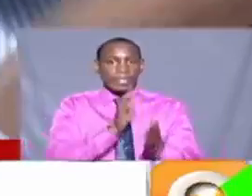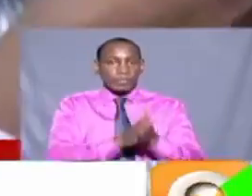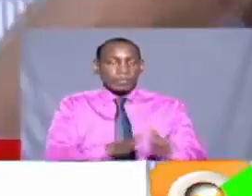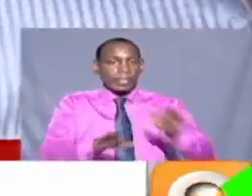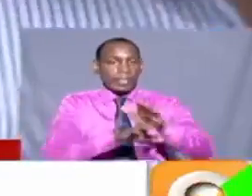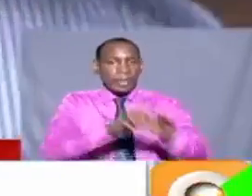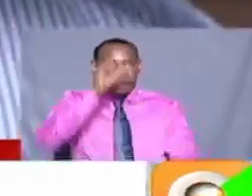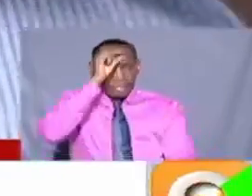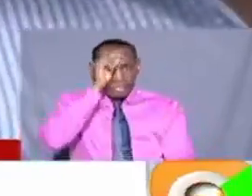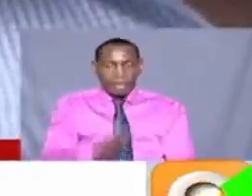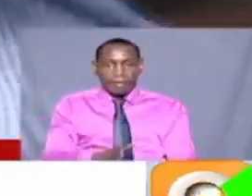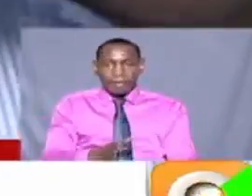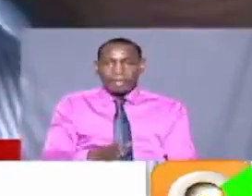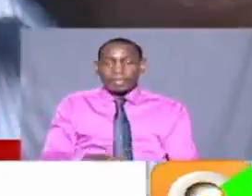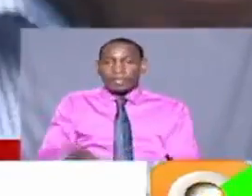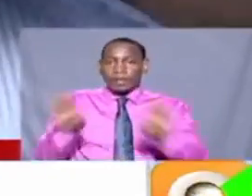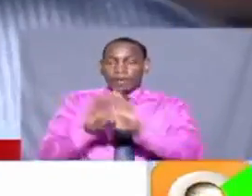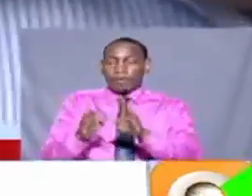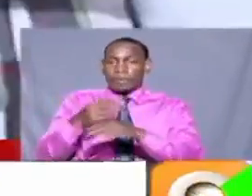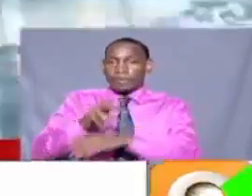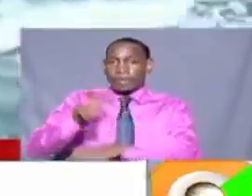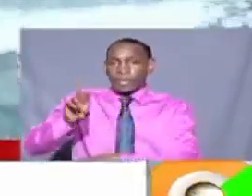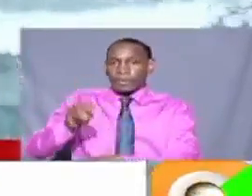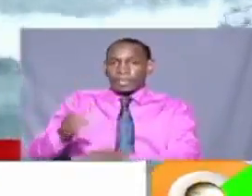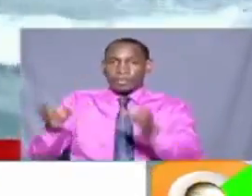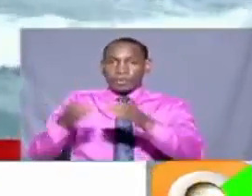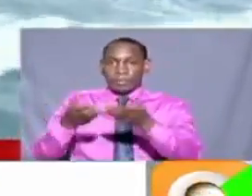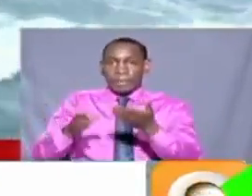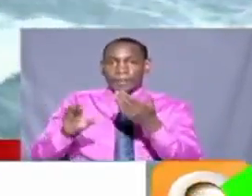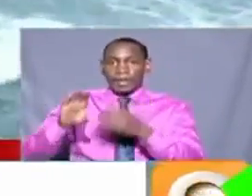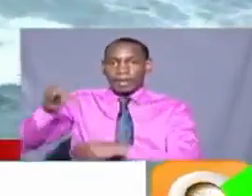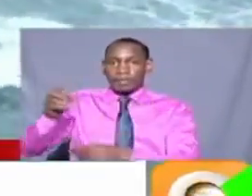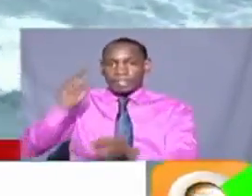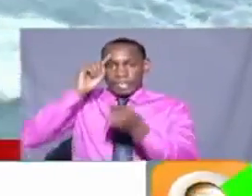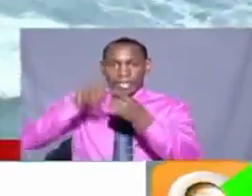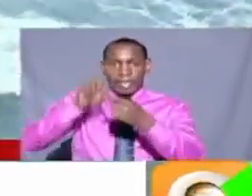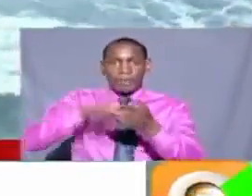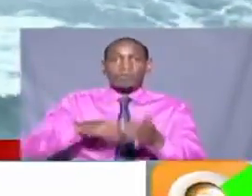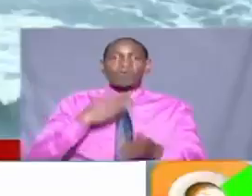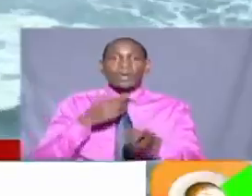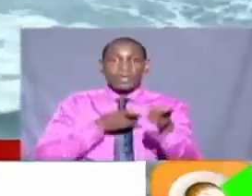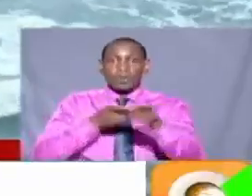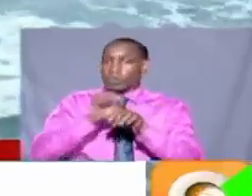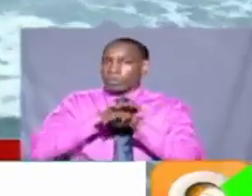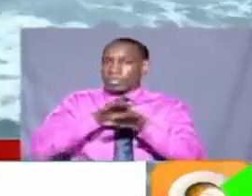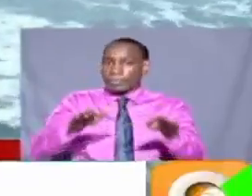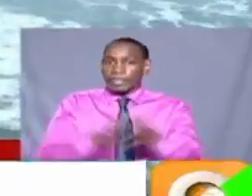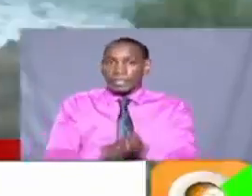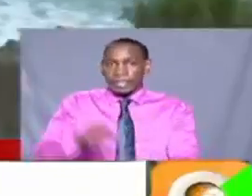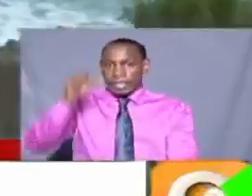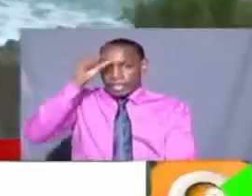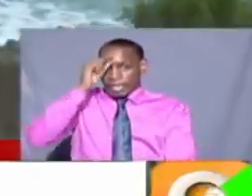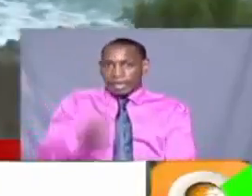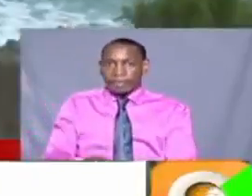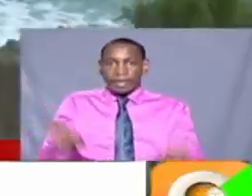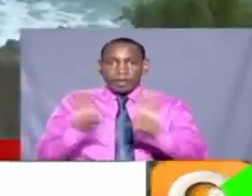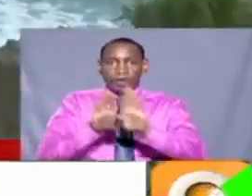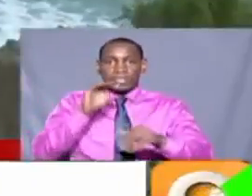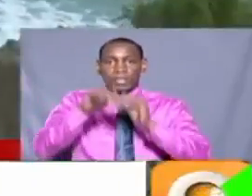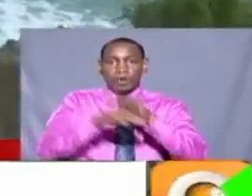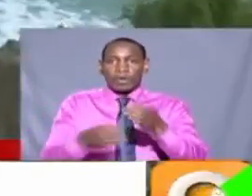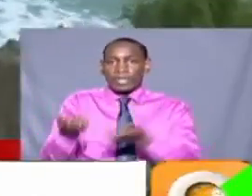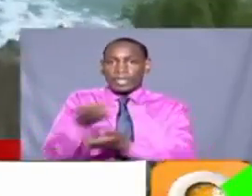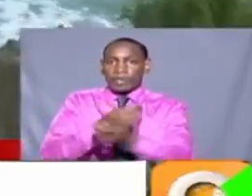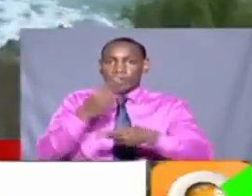deputy, has closed over 20 farms in the county in a bid to curb the spread. Kingi shutting down all